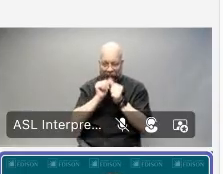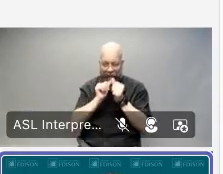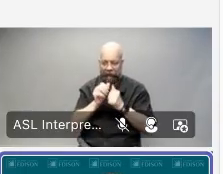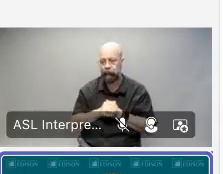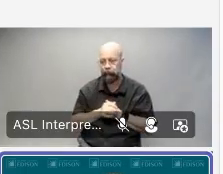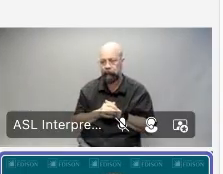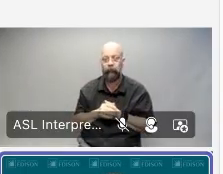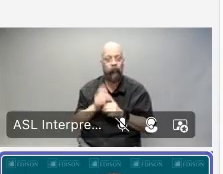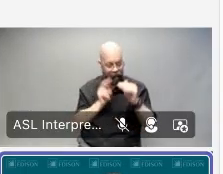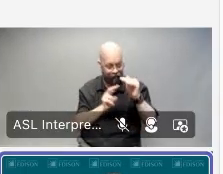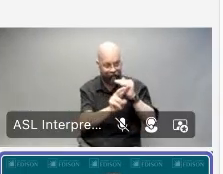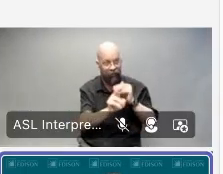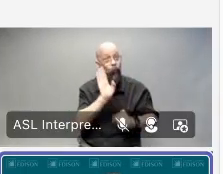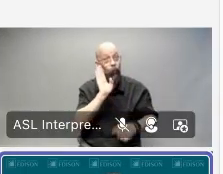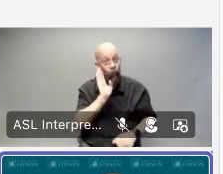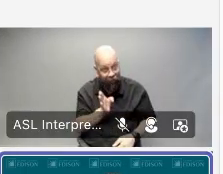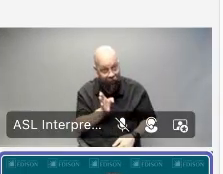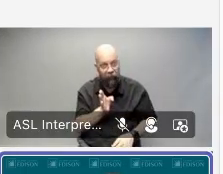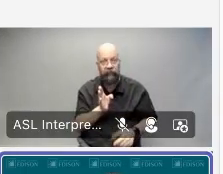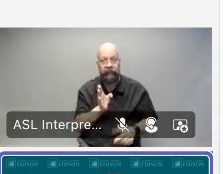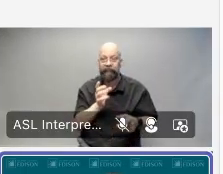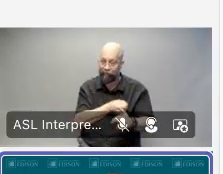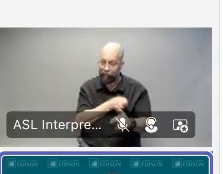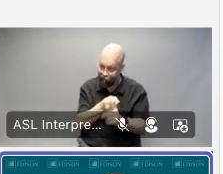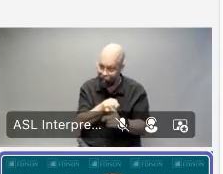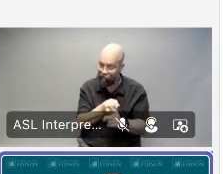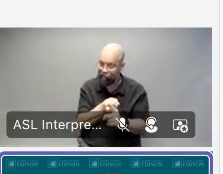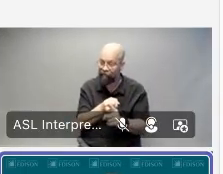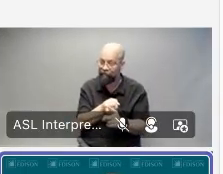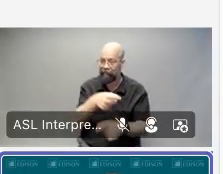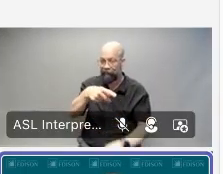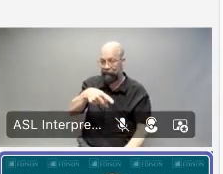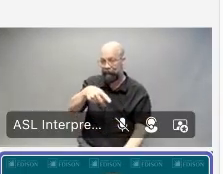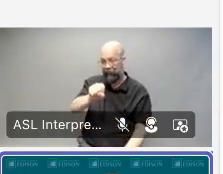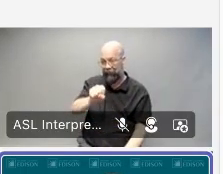to have extreme weather conditions, and so PSPS